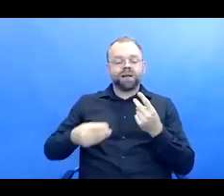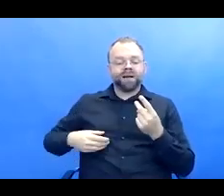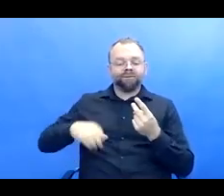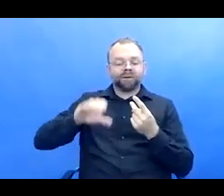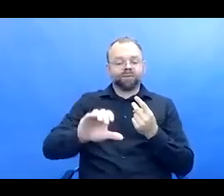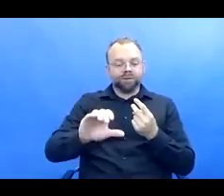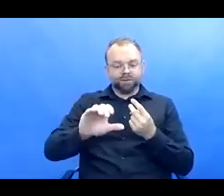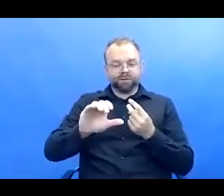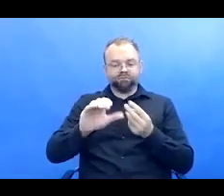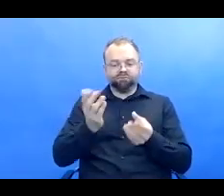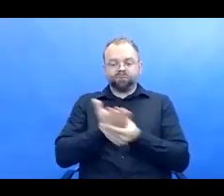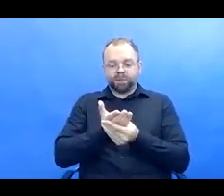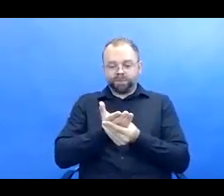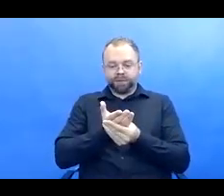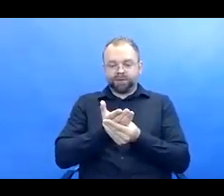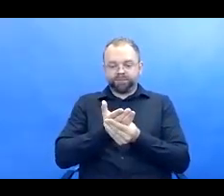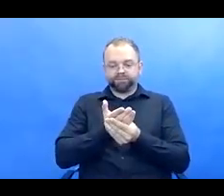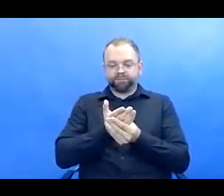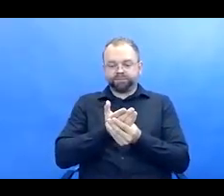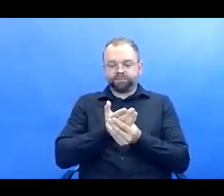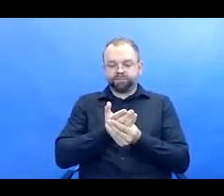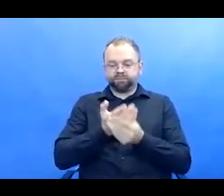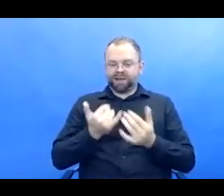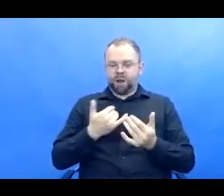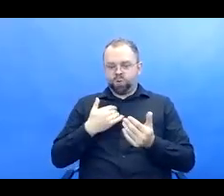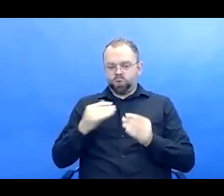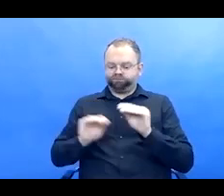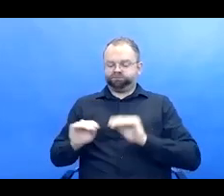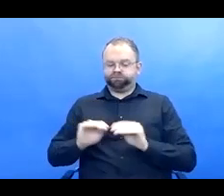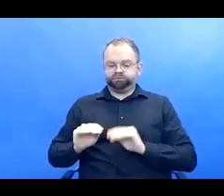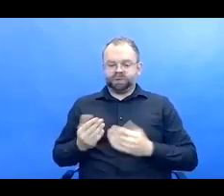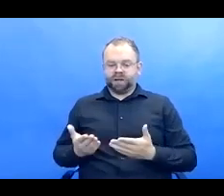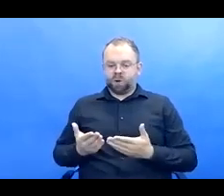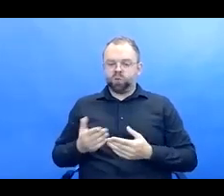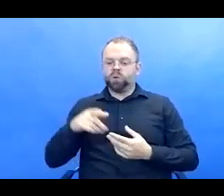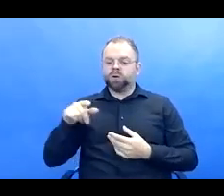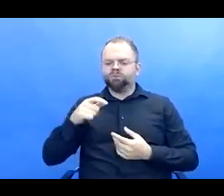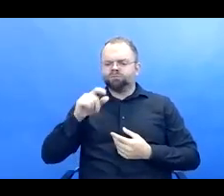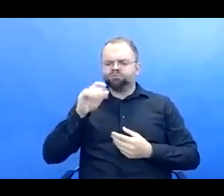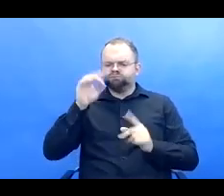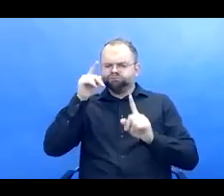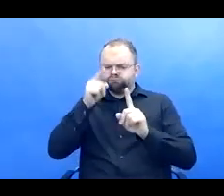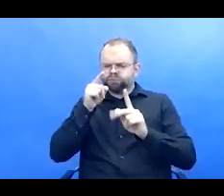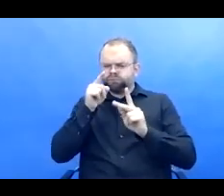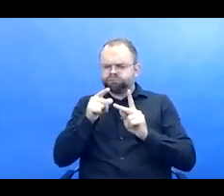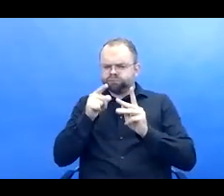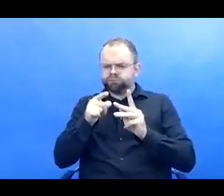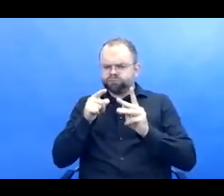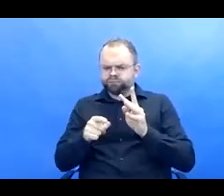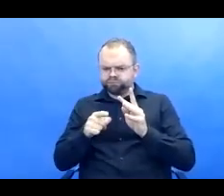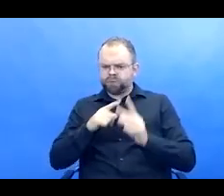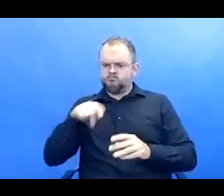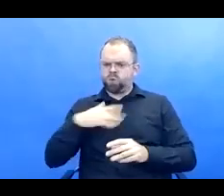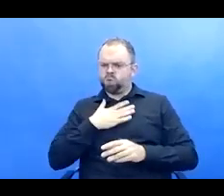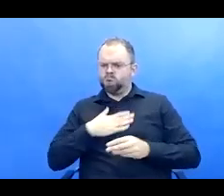said, why is it important to invest in inclusive social protection and economic recovery, and